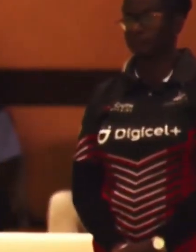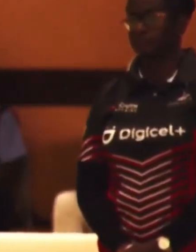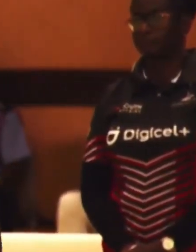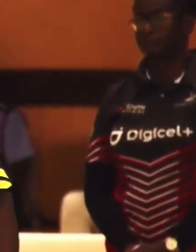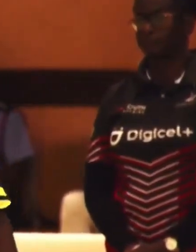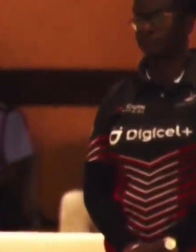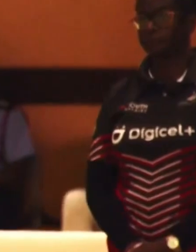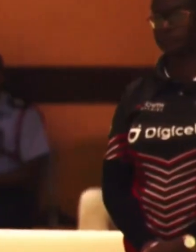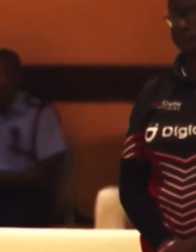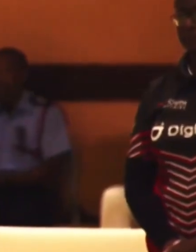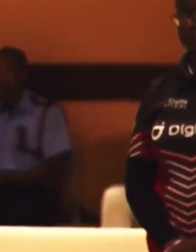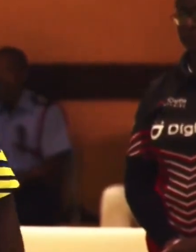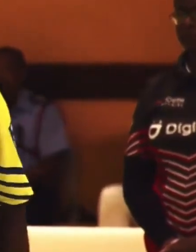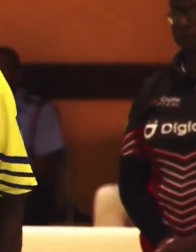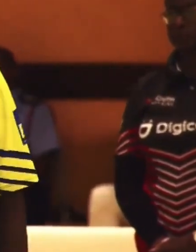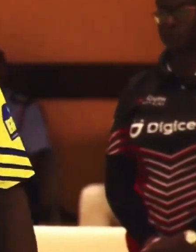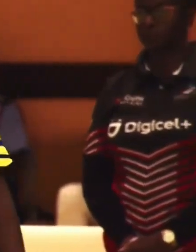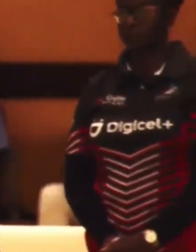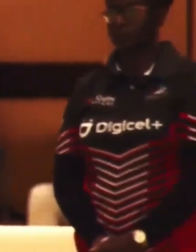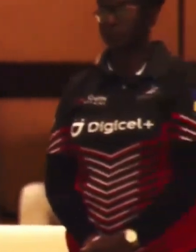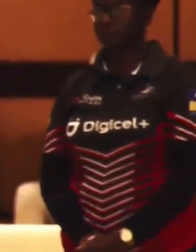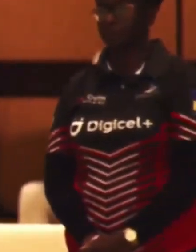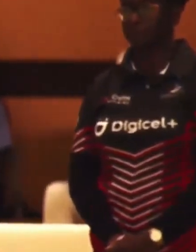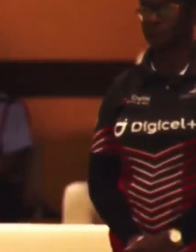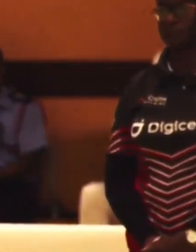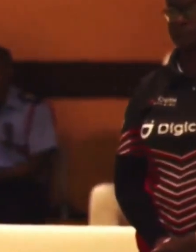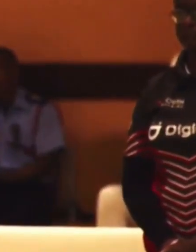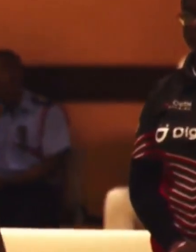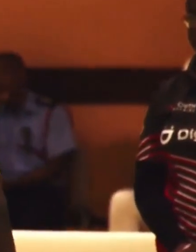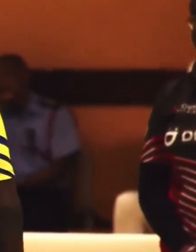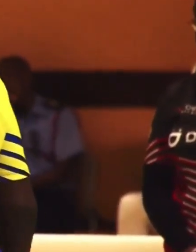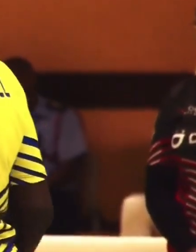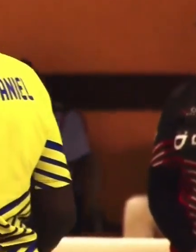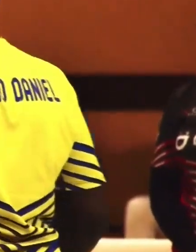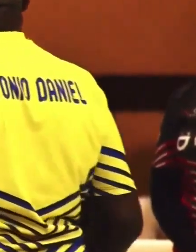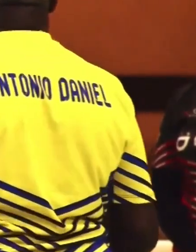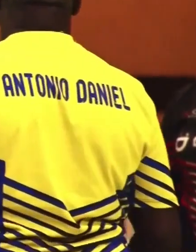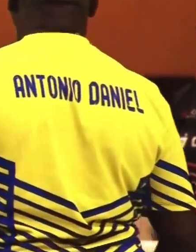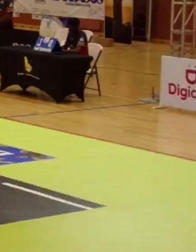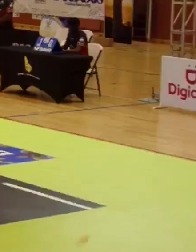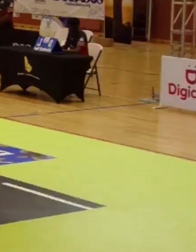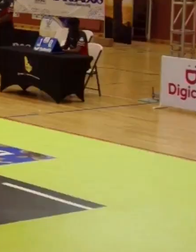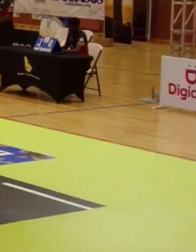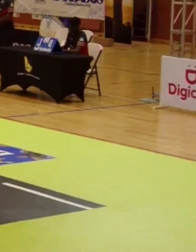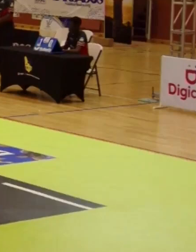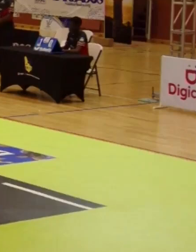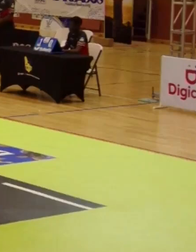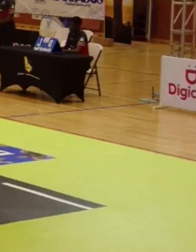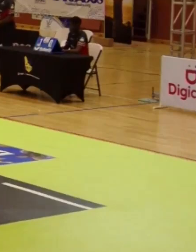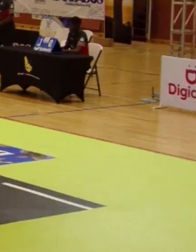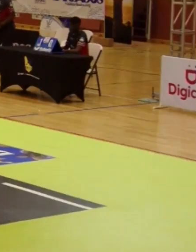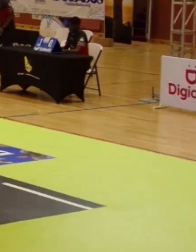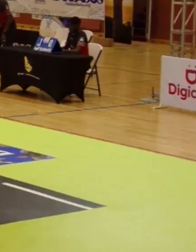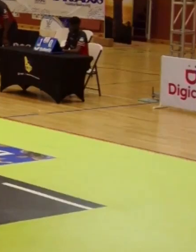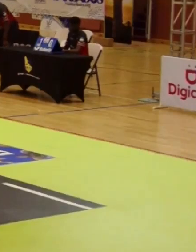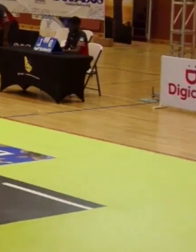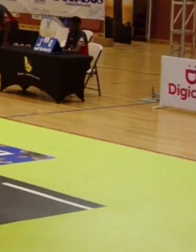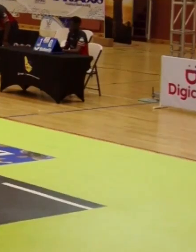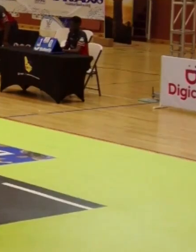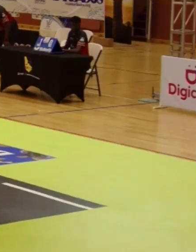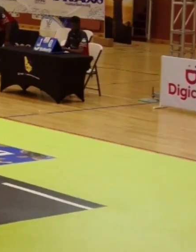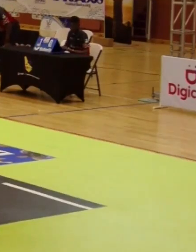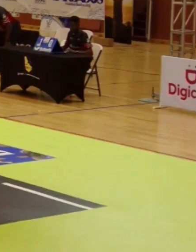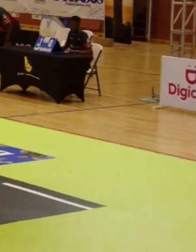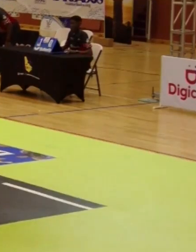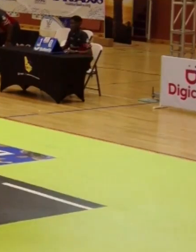Barbados. While the numbers compared to last year are down, still more than 100 players have already entered in both the men's and women's